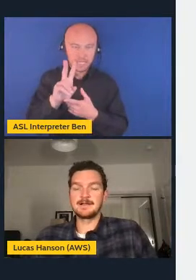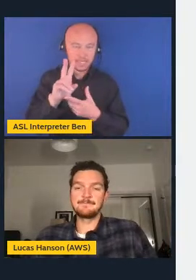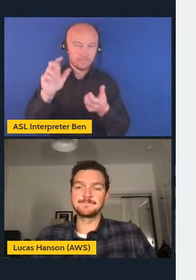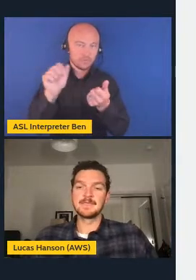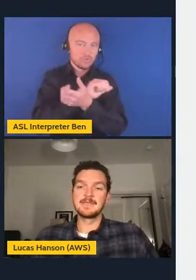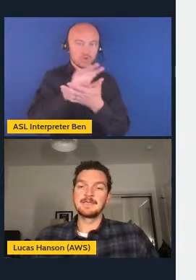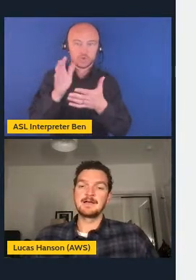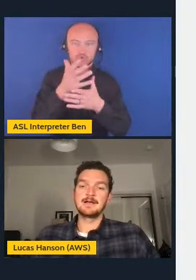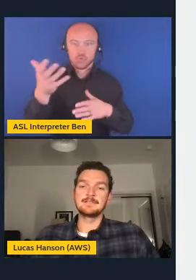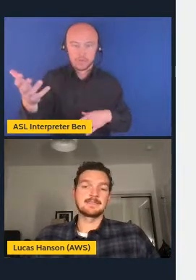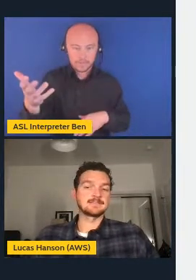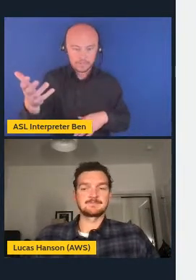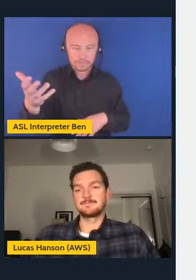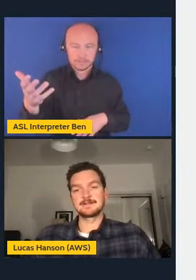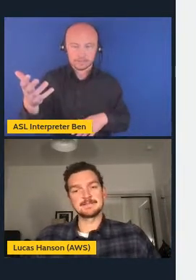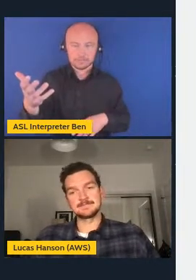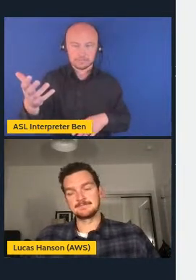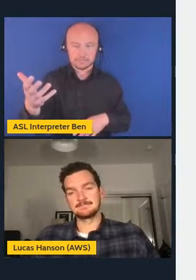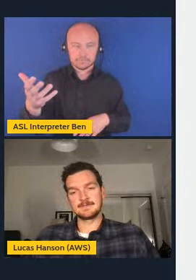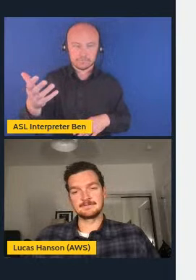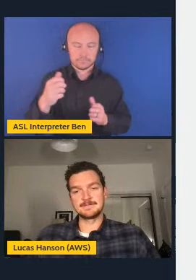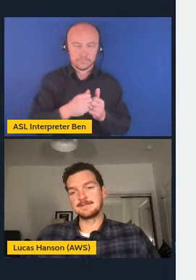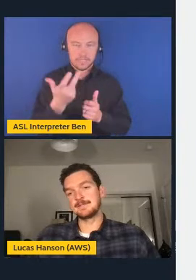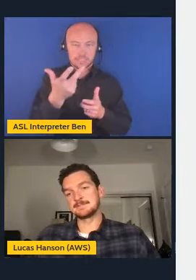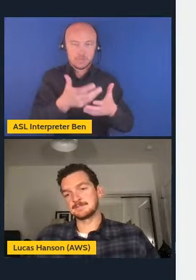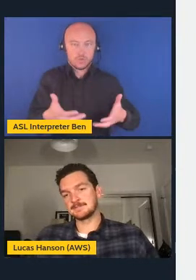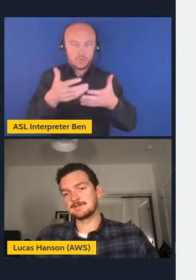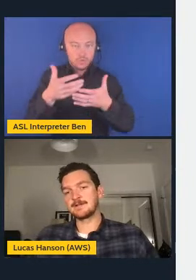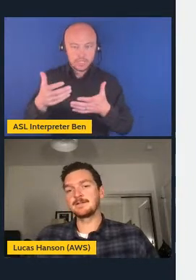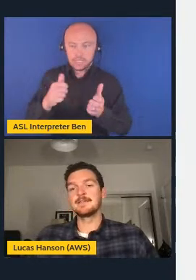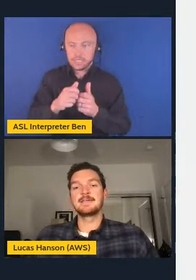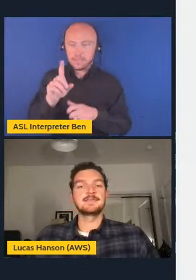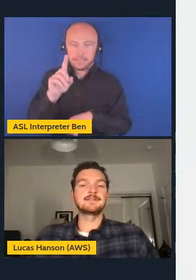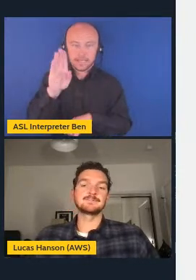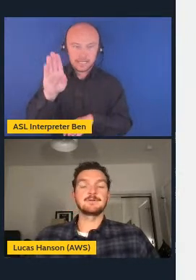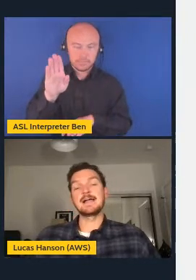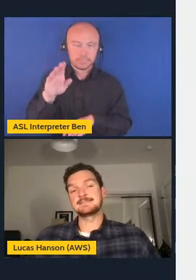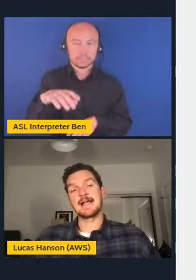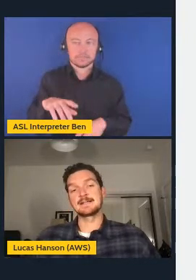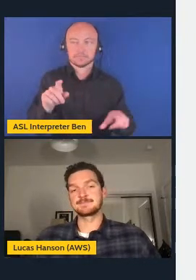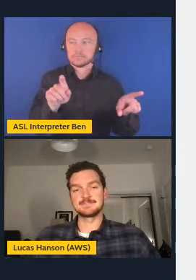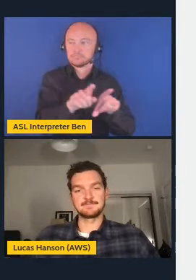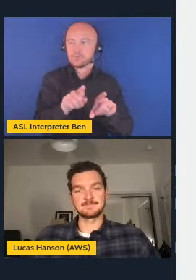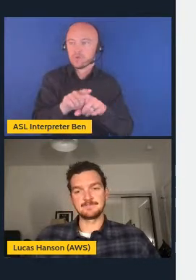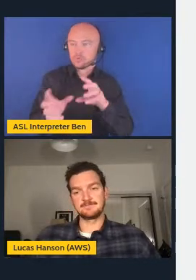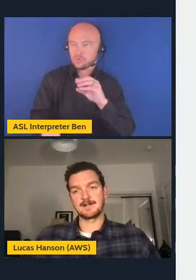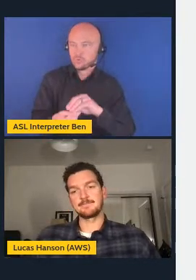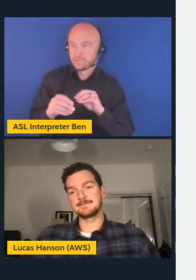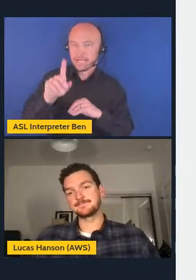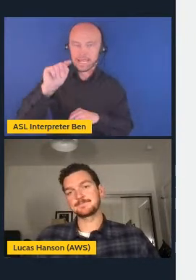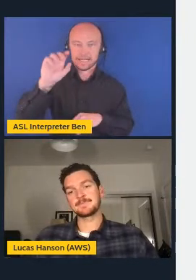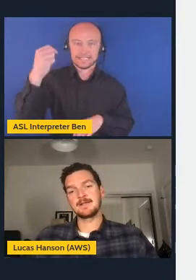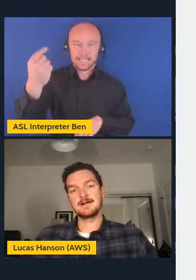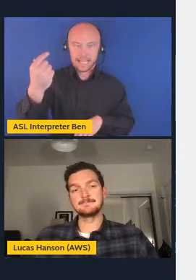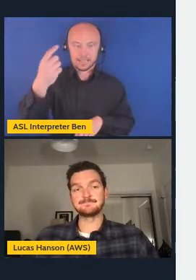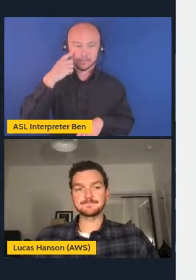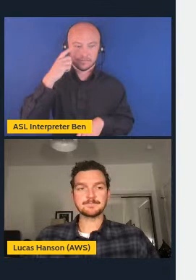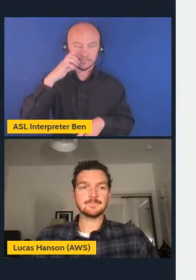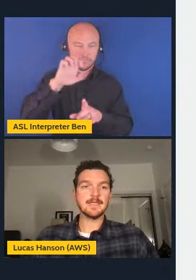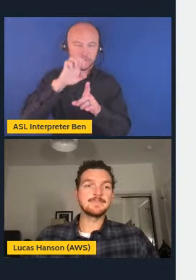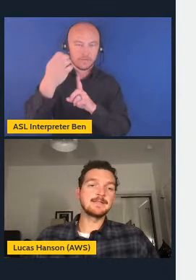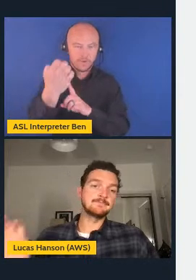things like S3 buckets and databases, et cetera. And then also add tags specific for the environment.